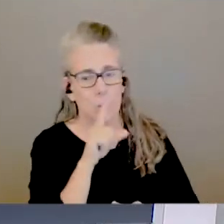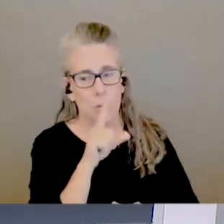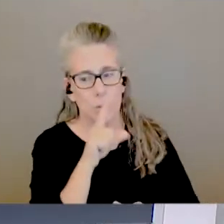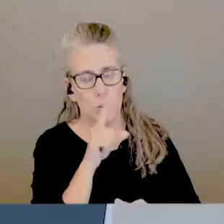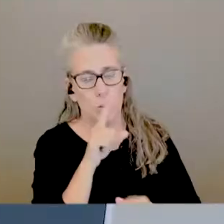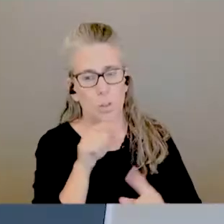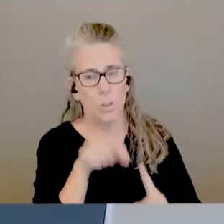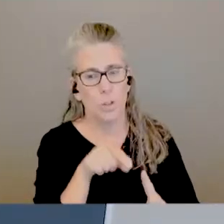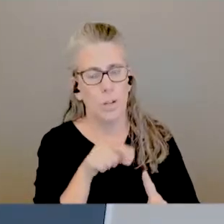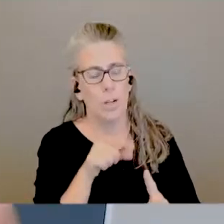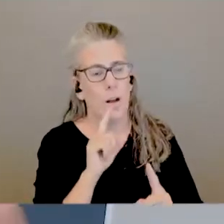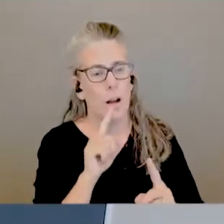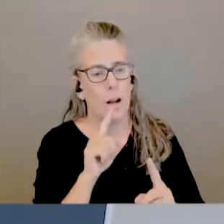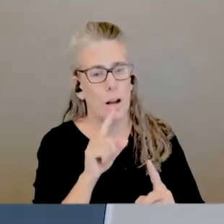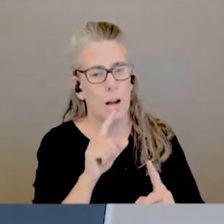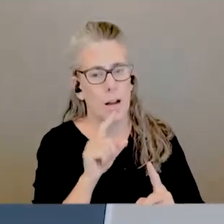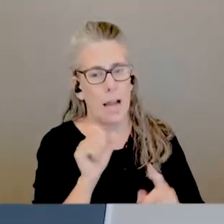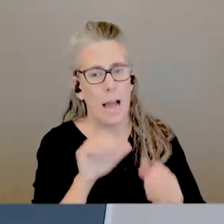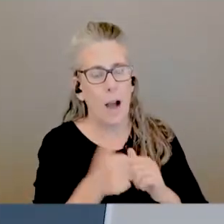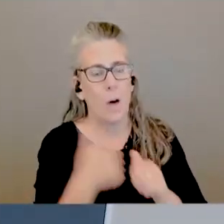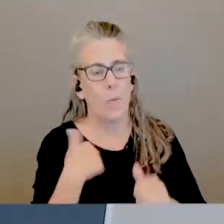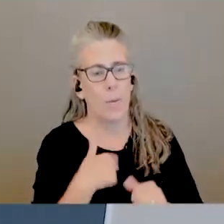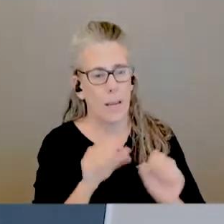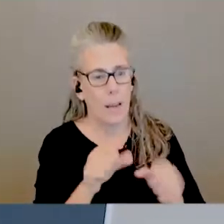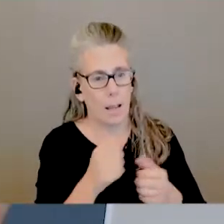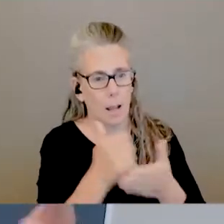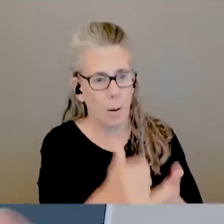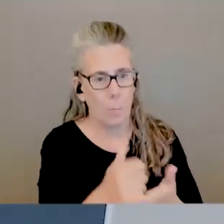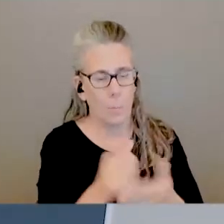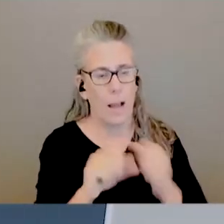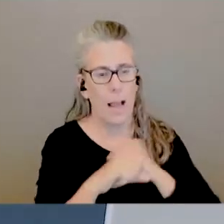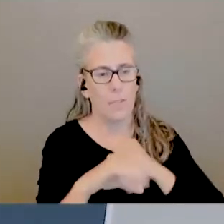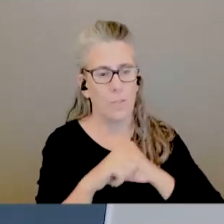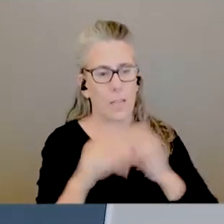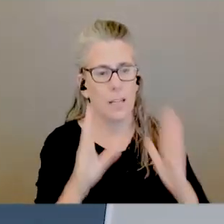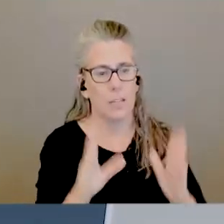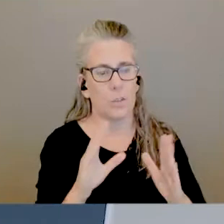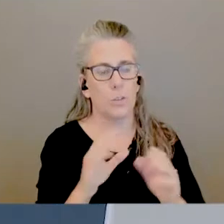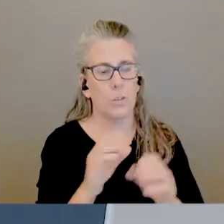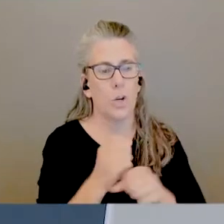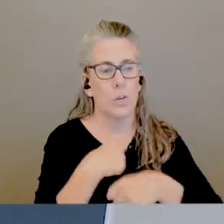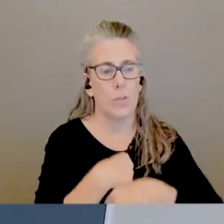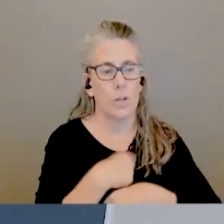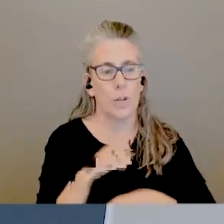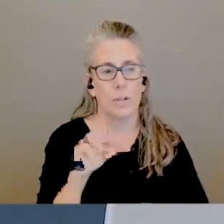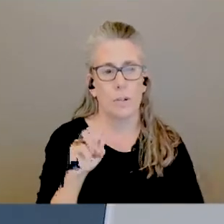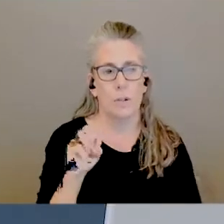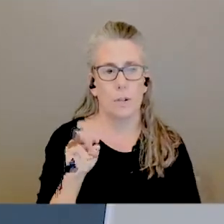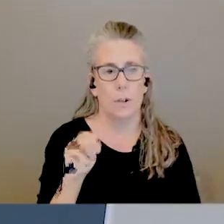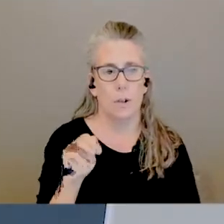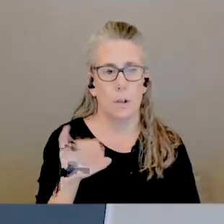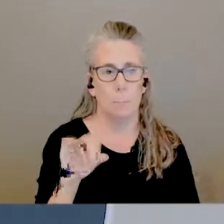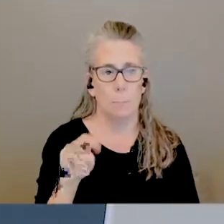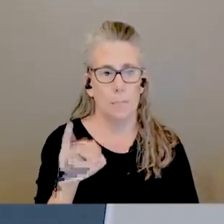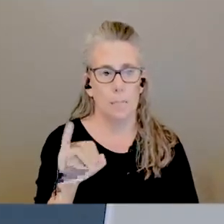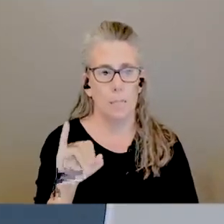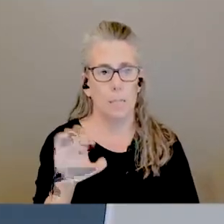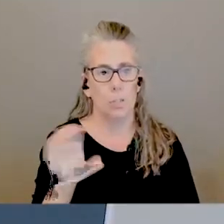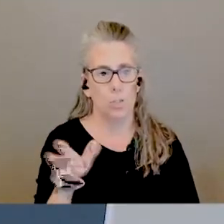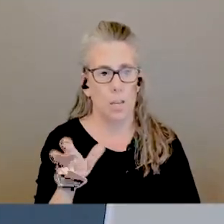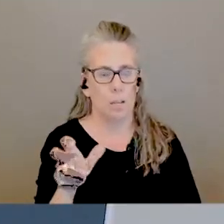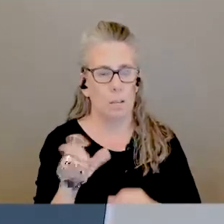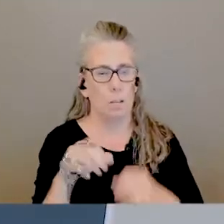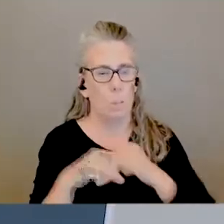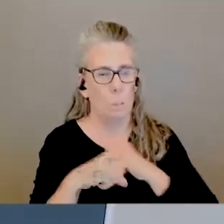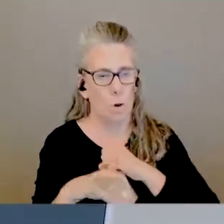can help advertisers create an omni-channel marketing strategy. If you look at customer journey,